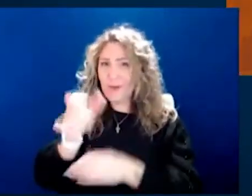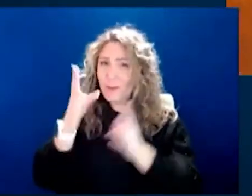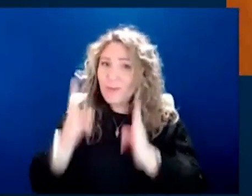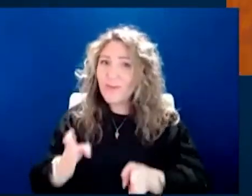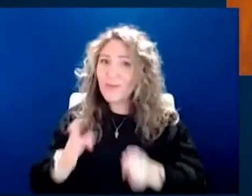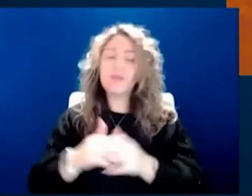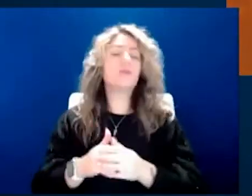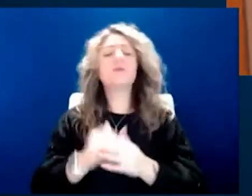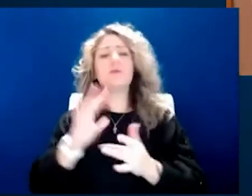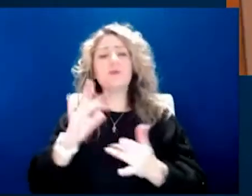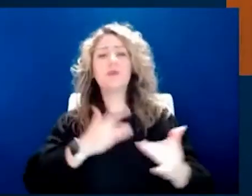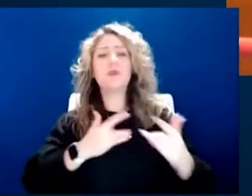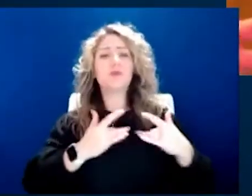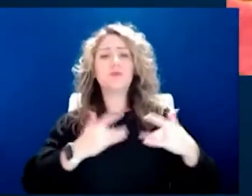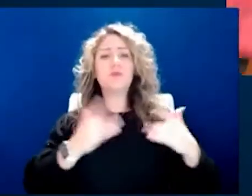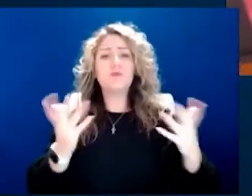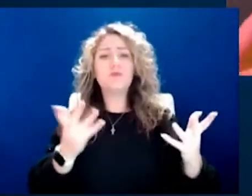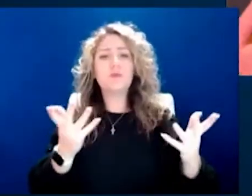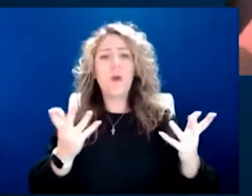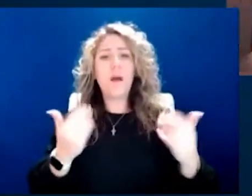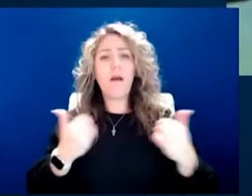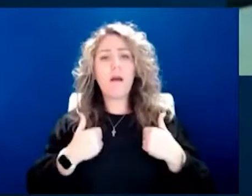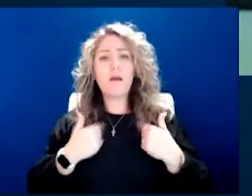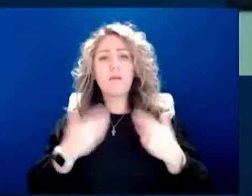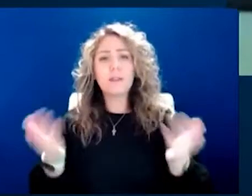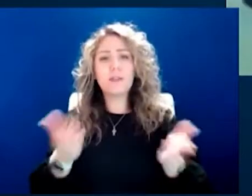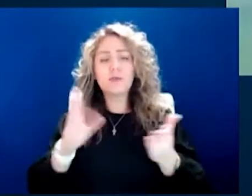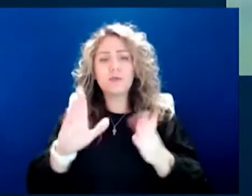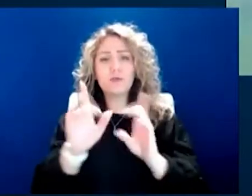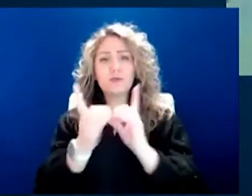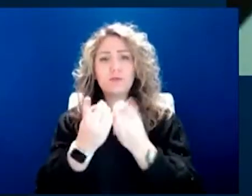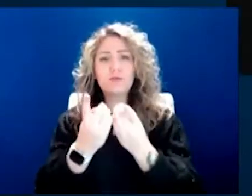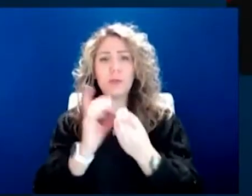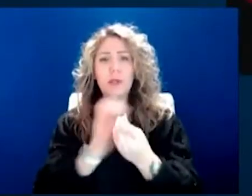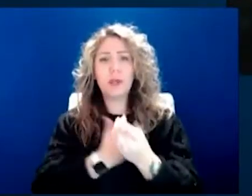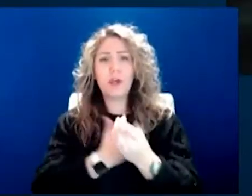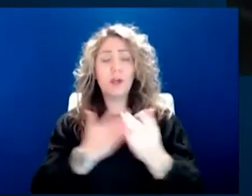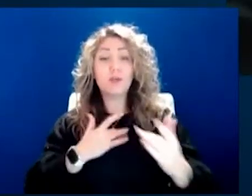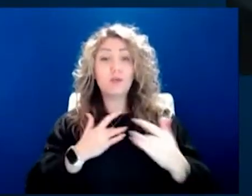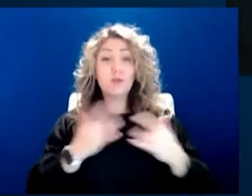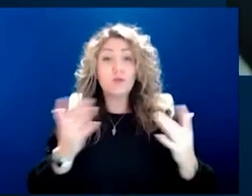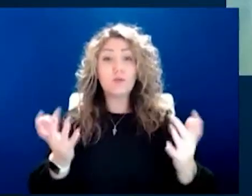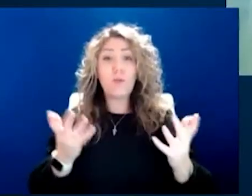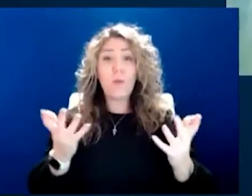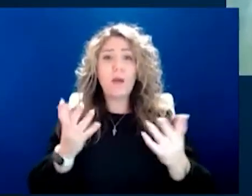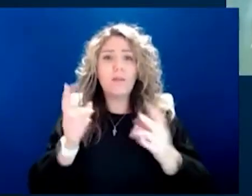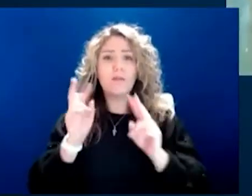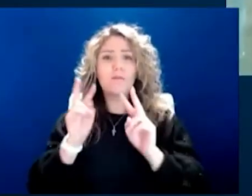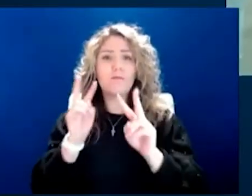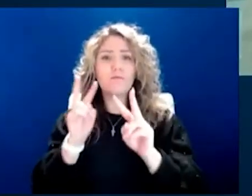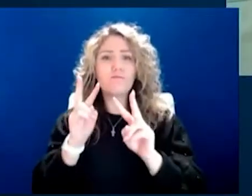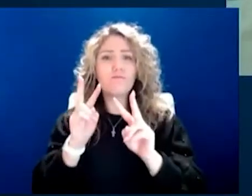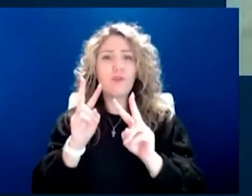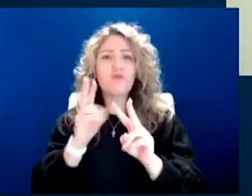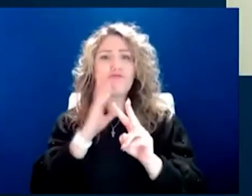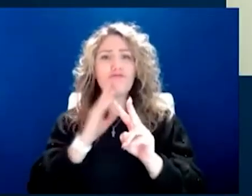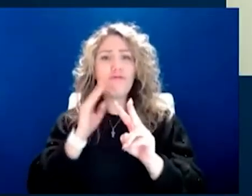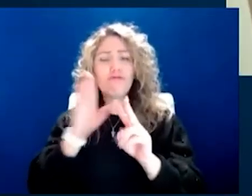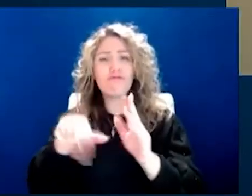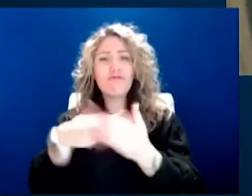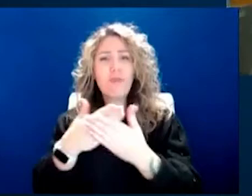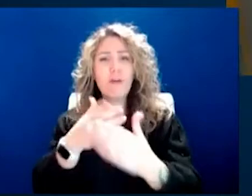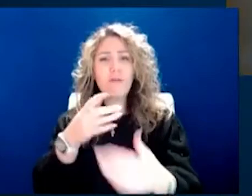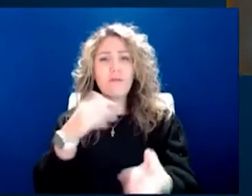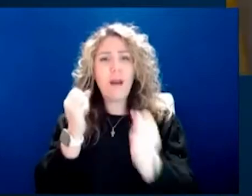you have down here in your department? Our concerns are the funeral homes going to come fast enough? We do have access to a